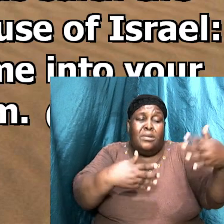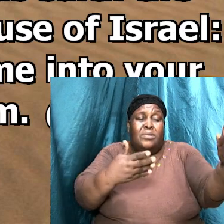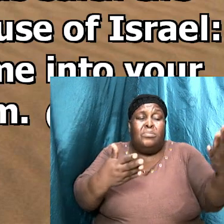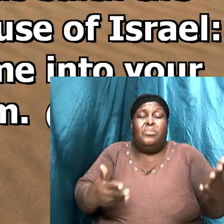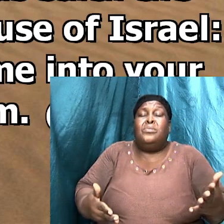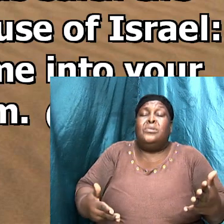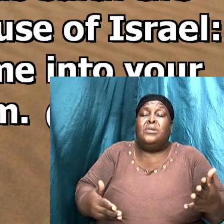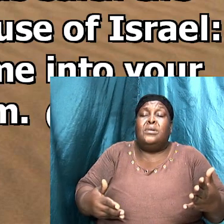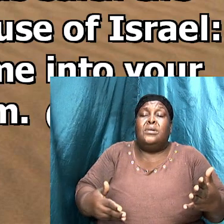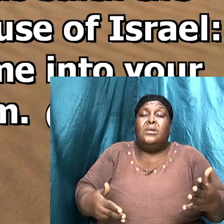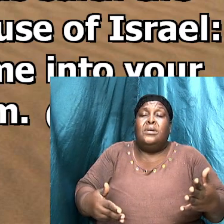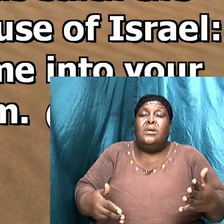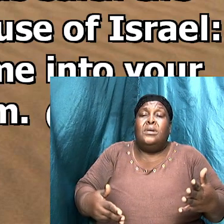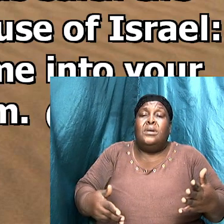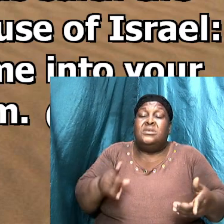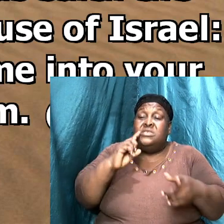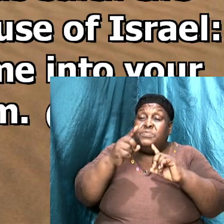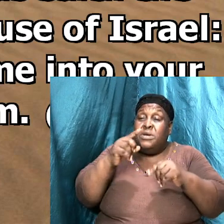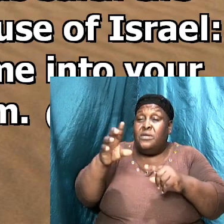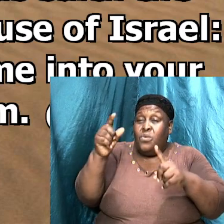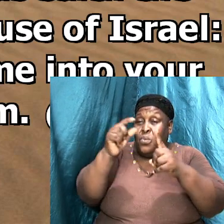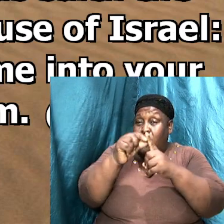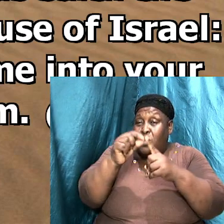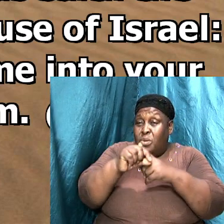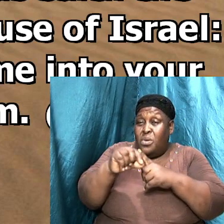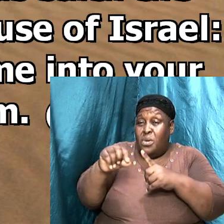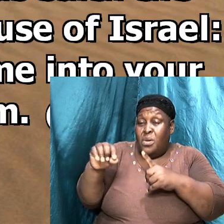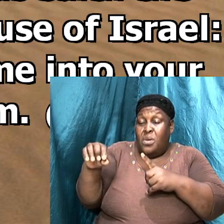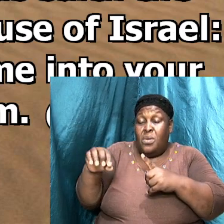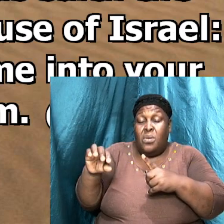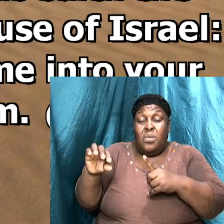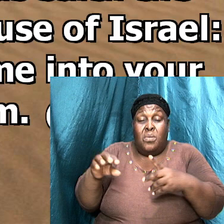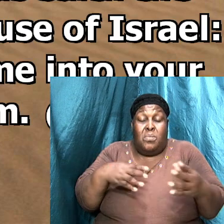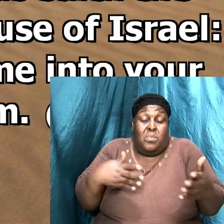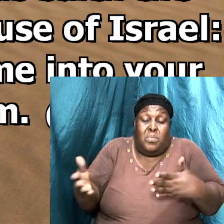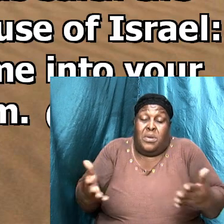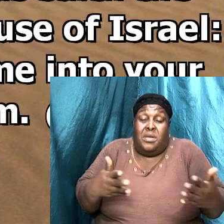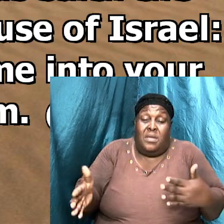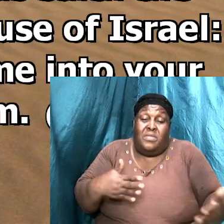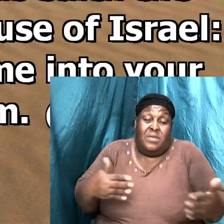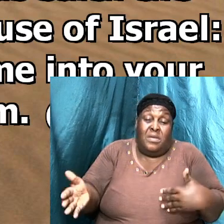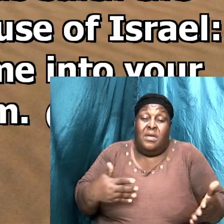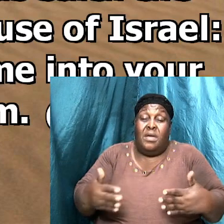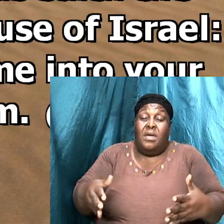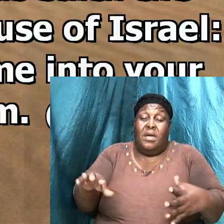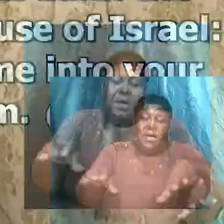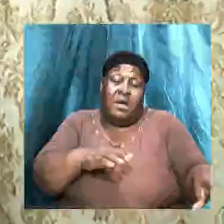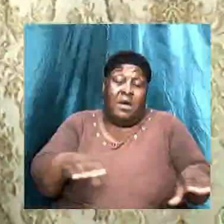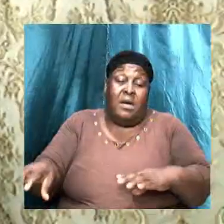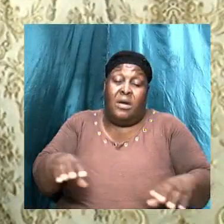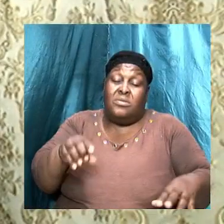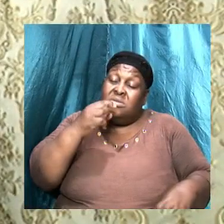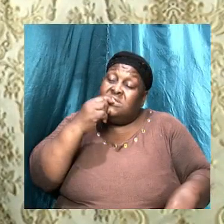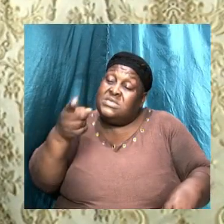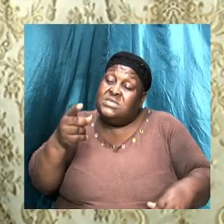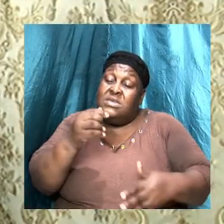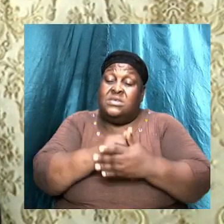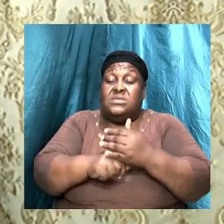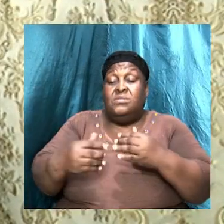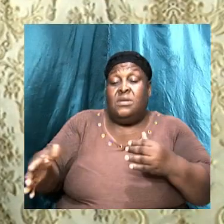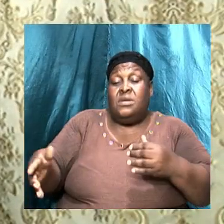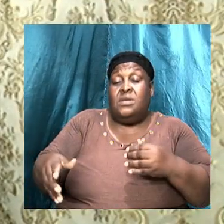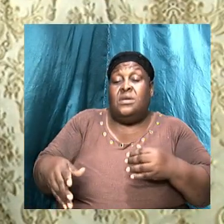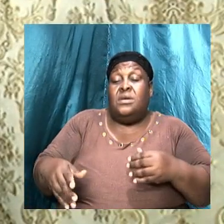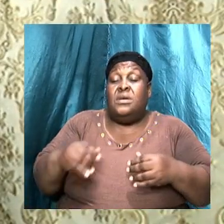a word. So whether it is an act, or whether it is to say something, it was because of the Spirit